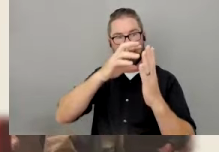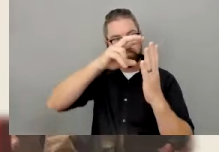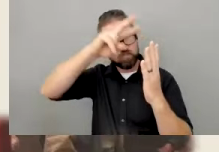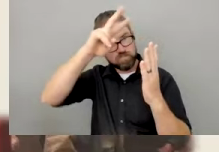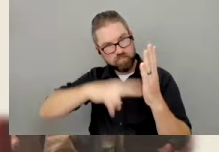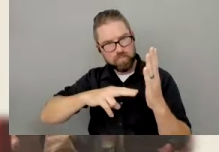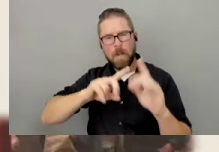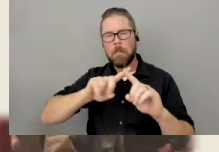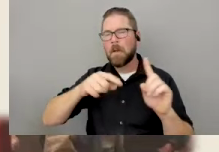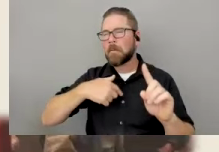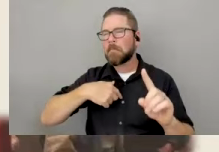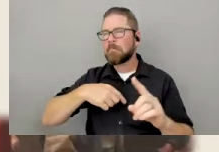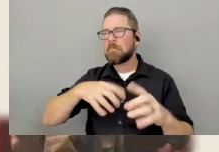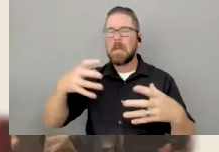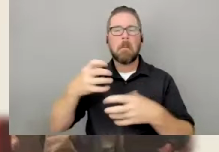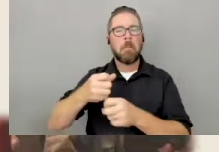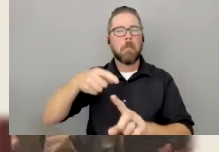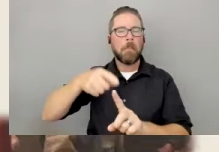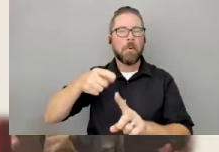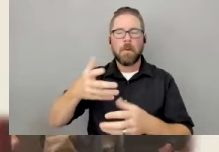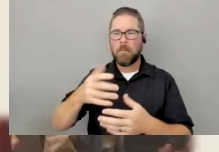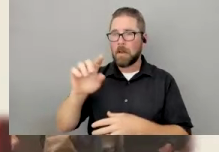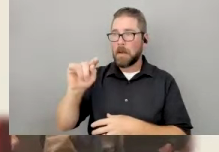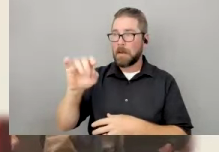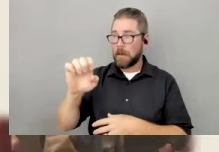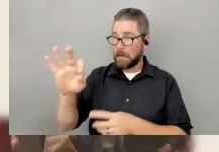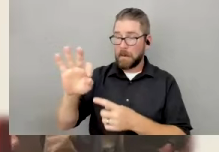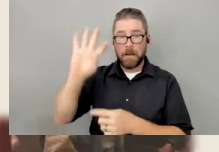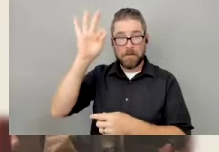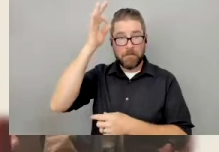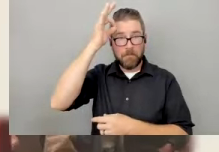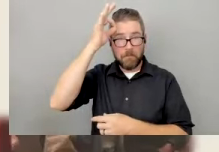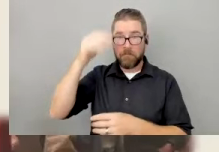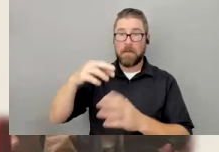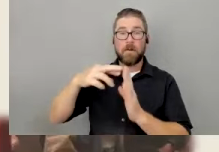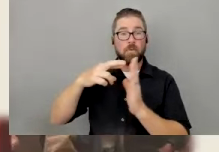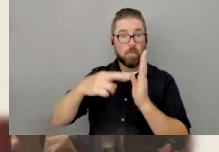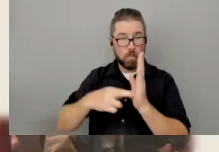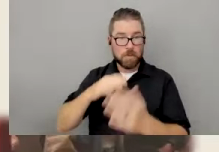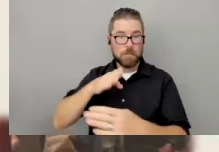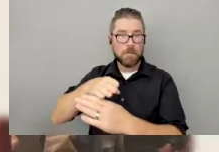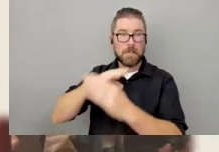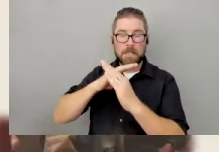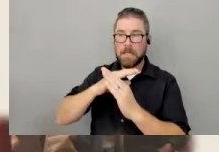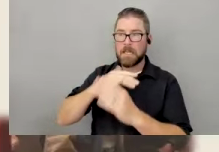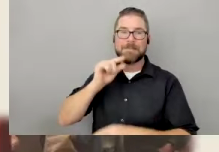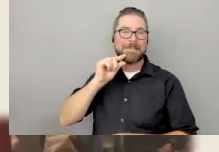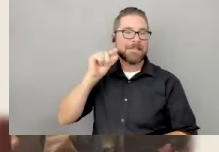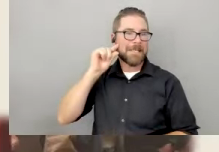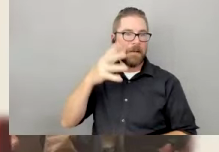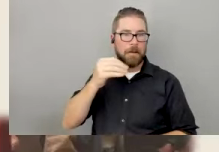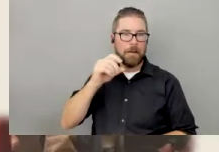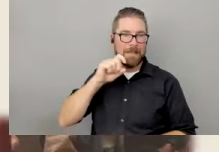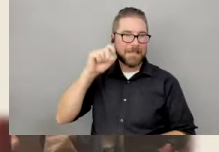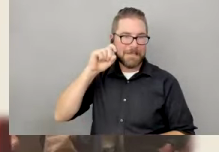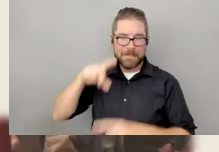it. And Title IX is a federal regulation that protects us from gender and sex-based